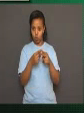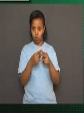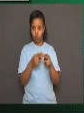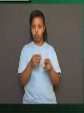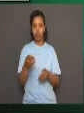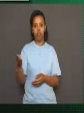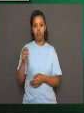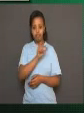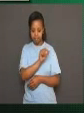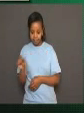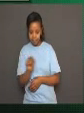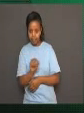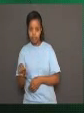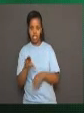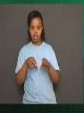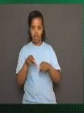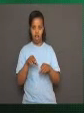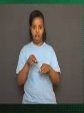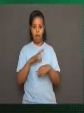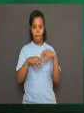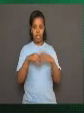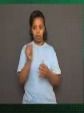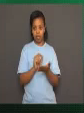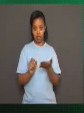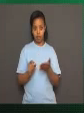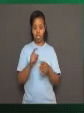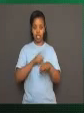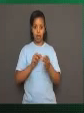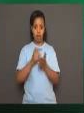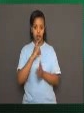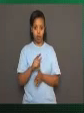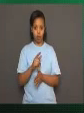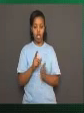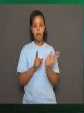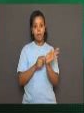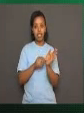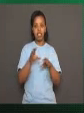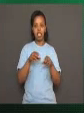when handwritten or in italics when printed.